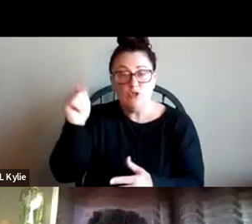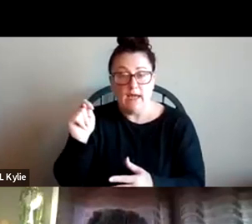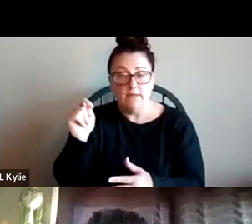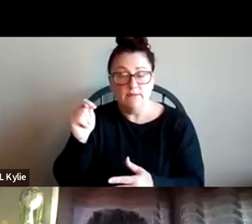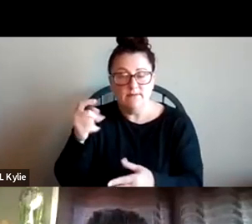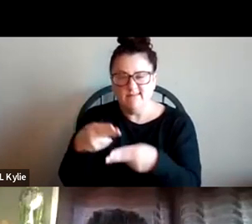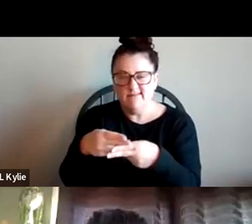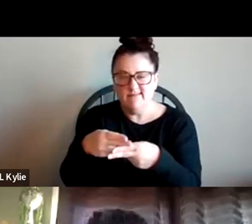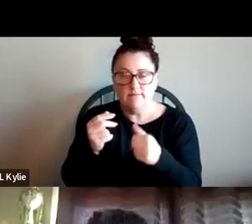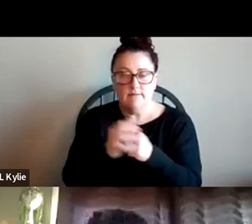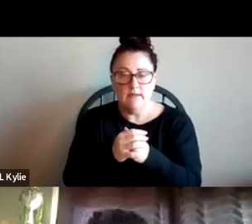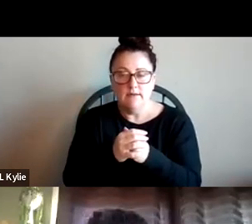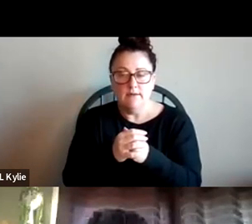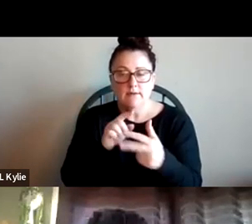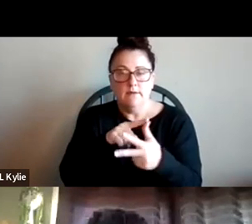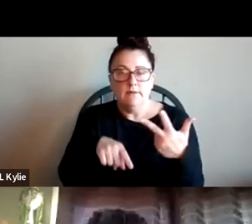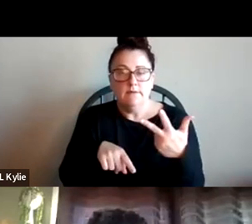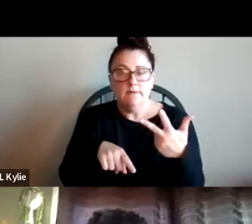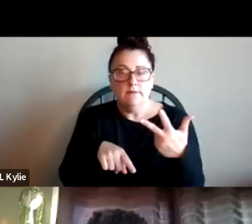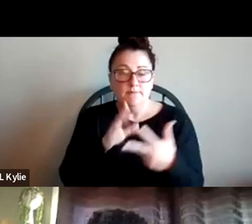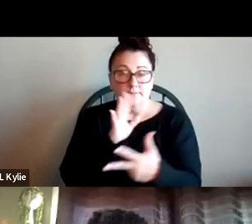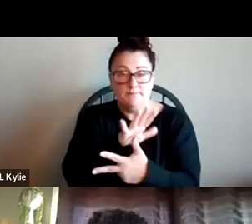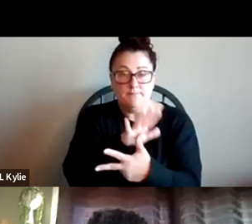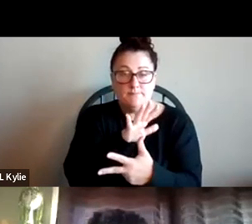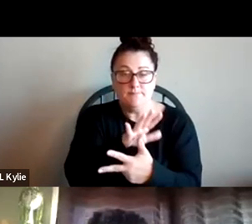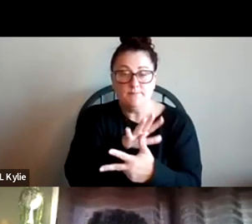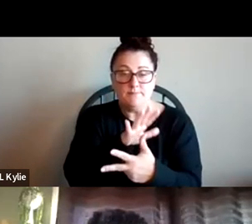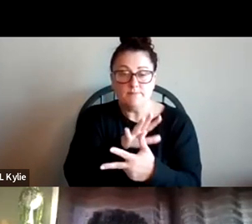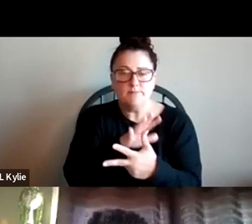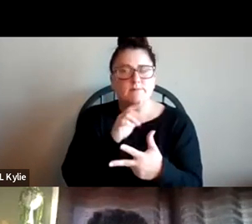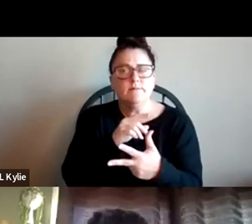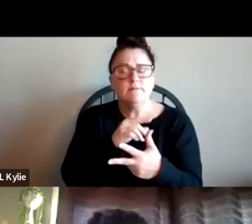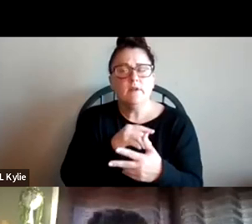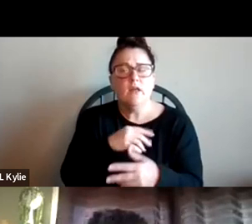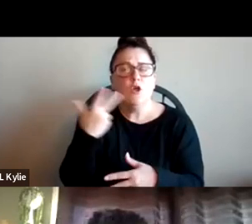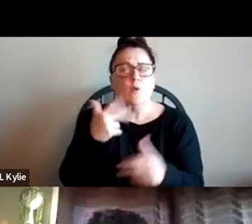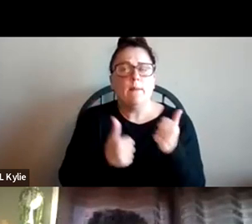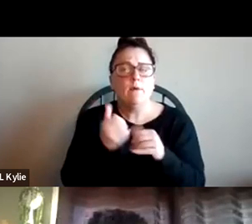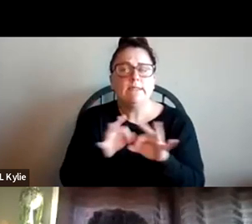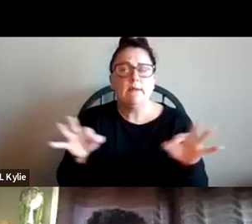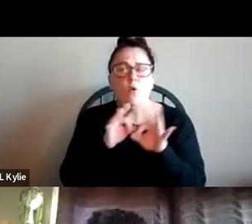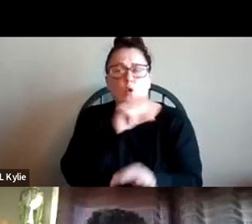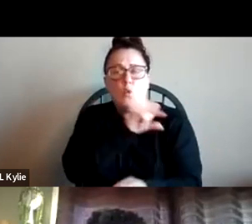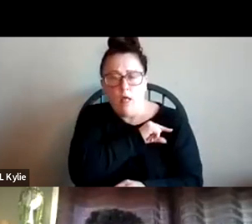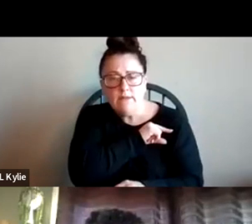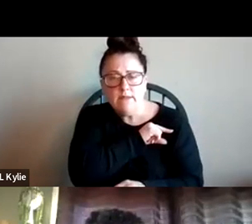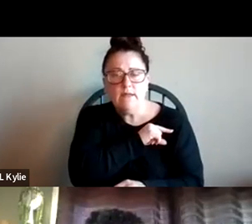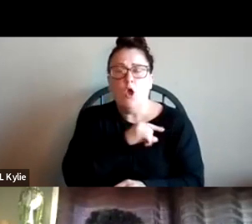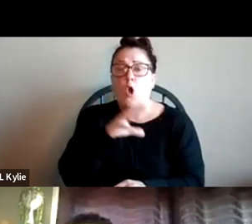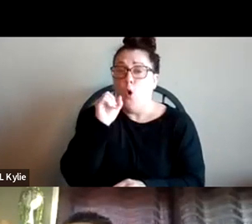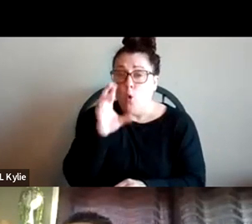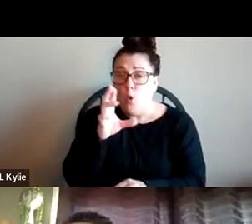soon, are the following. What are the three most important qualities or